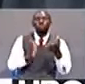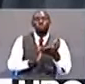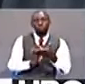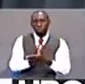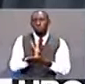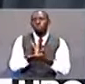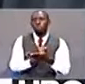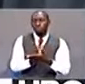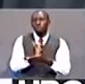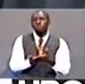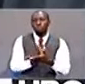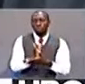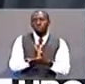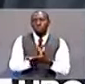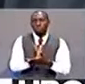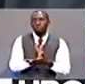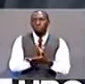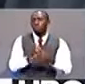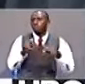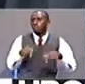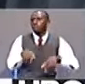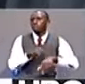deserves this length of time.